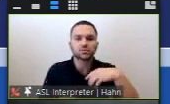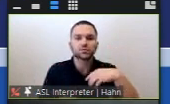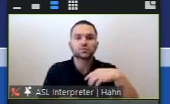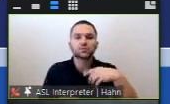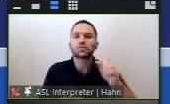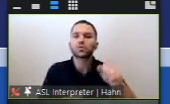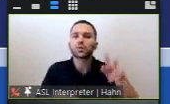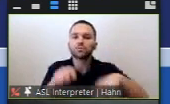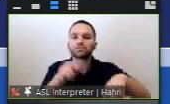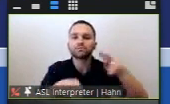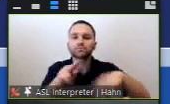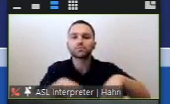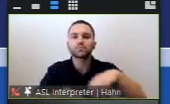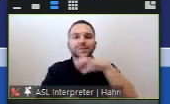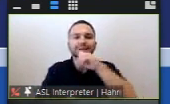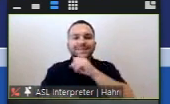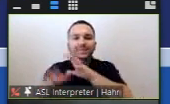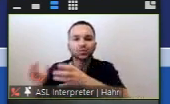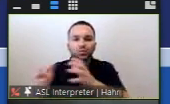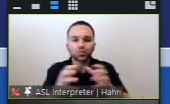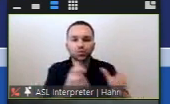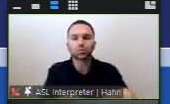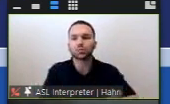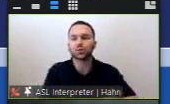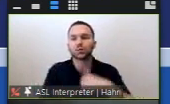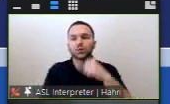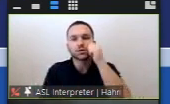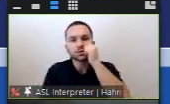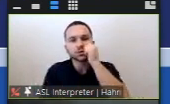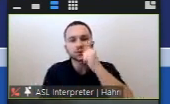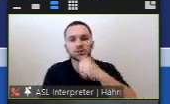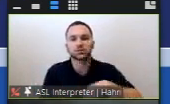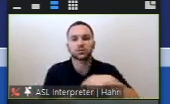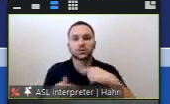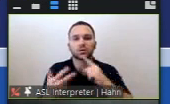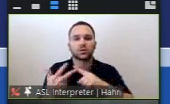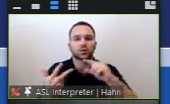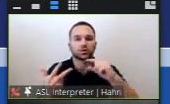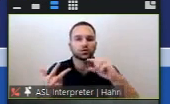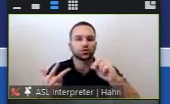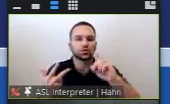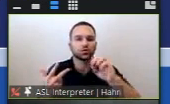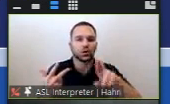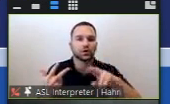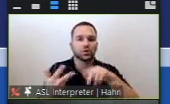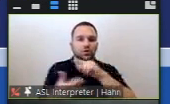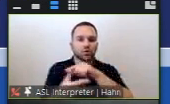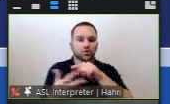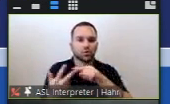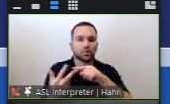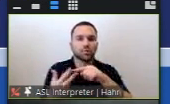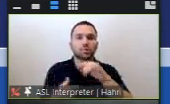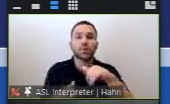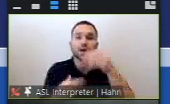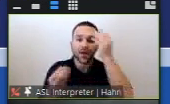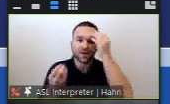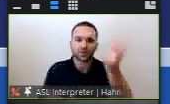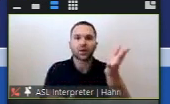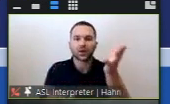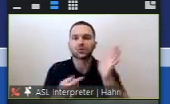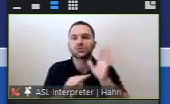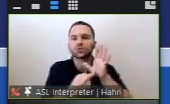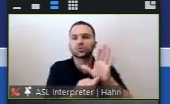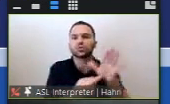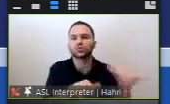by age group, by race, ethnicity, or by gender. And this data is presented very similar to how we present other data on our